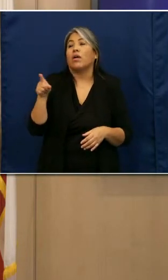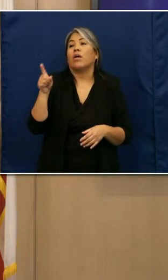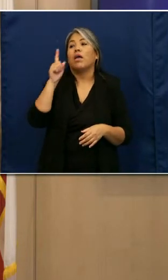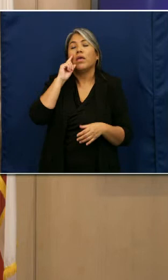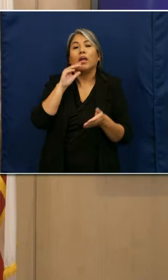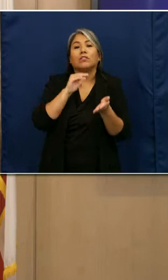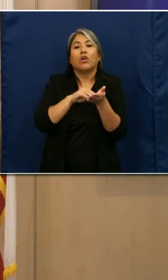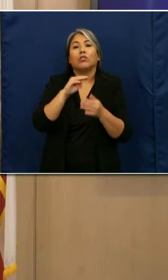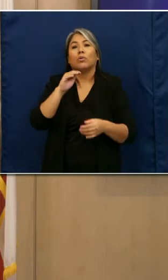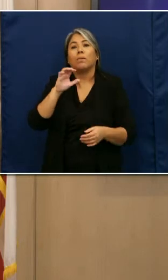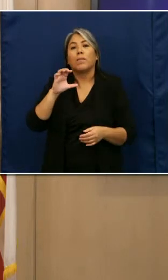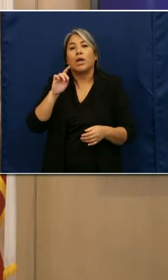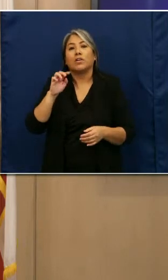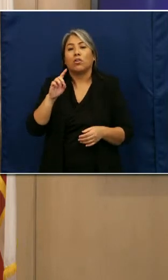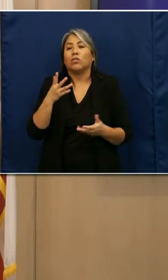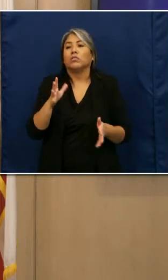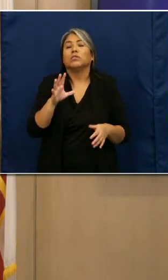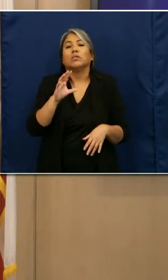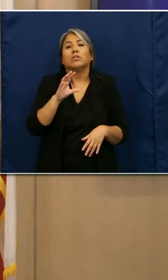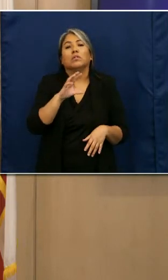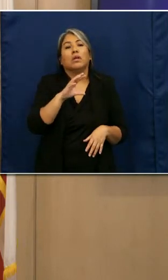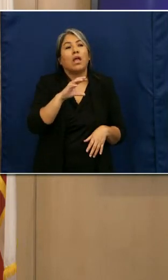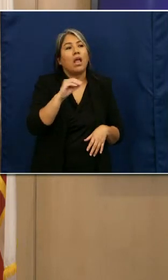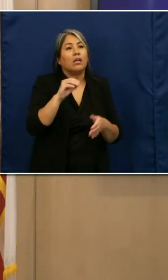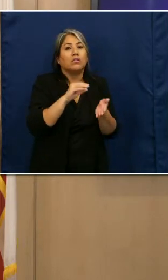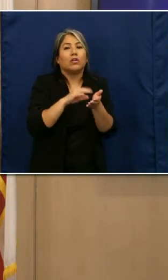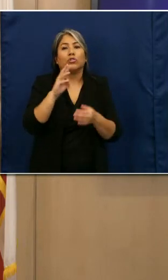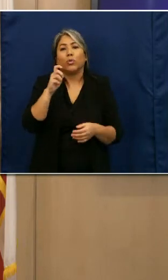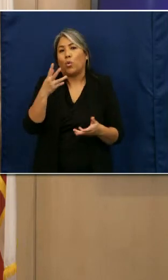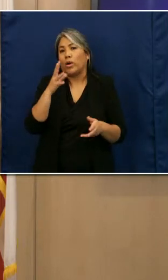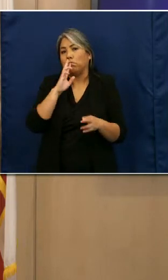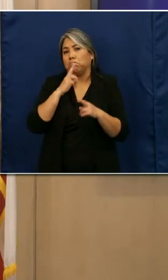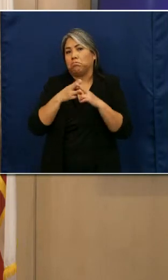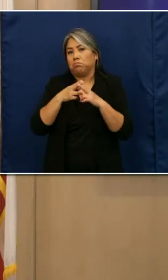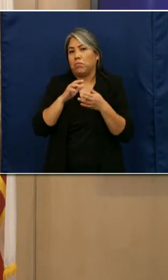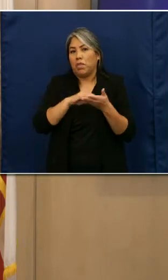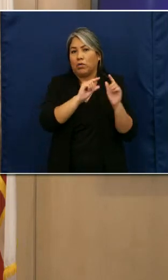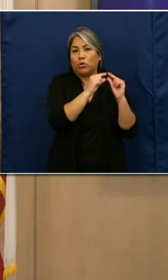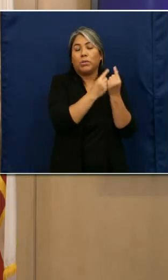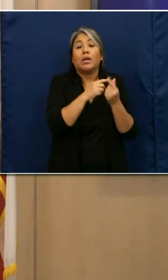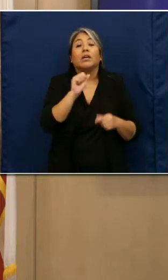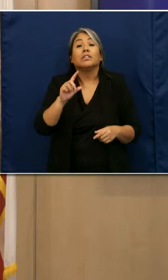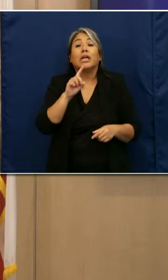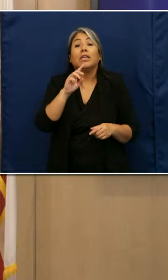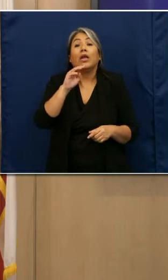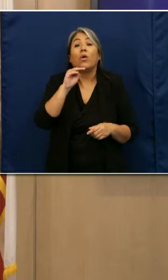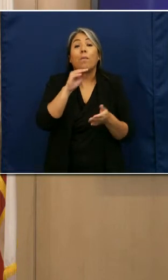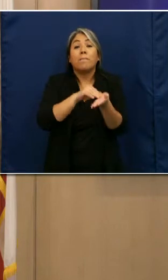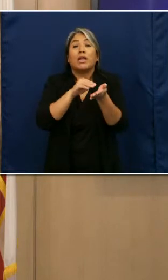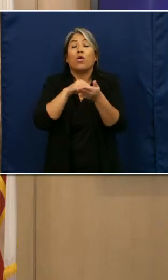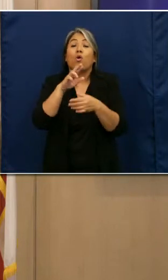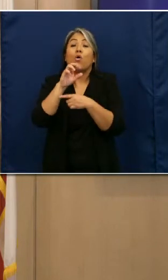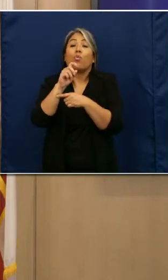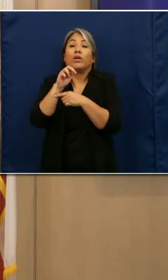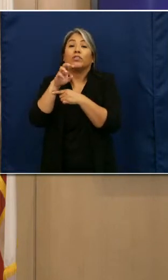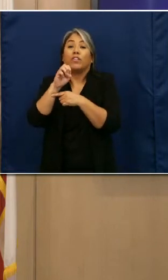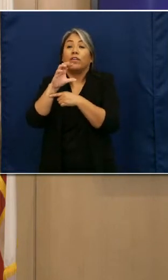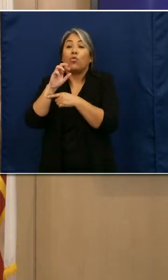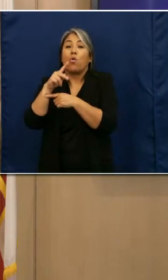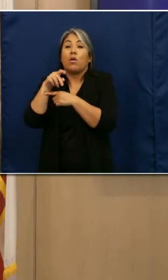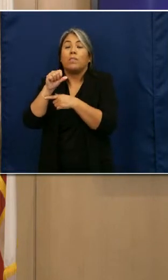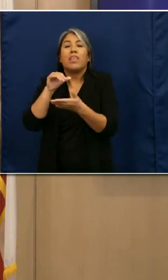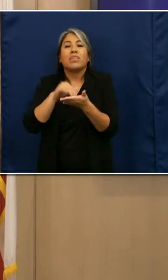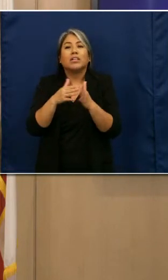and Dr. Wooten have both made reference to that group. The San Diego Medical Reserve Corps is a community-based group of